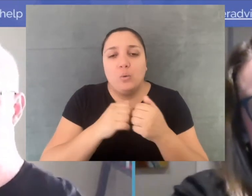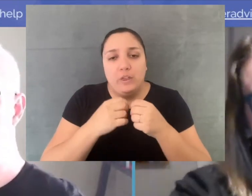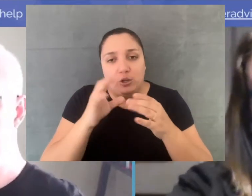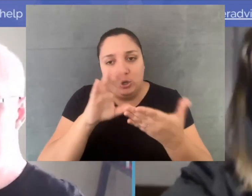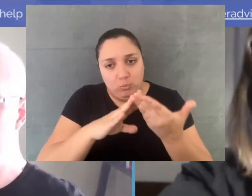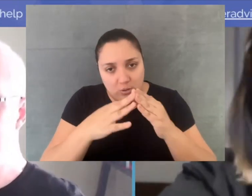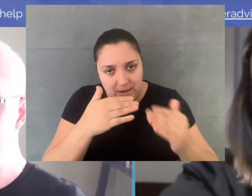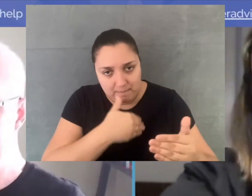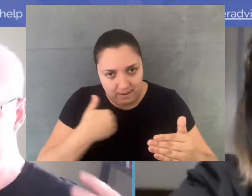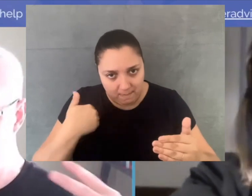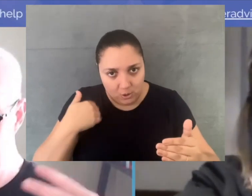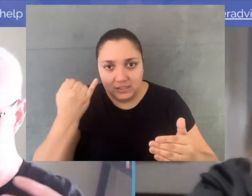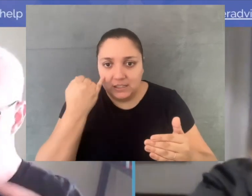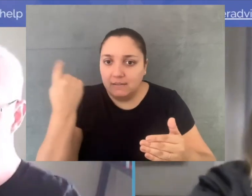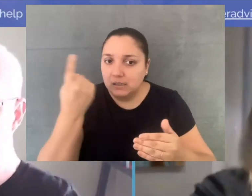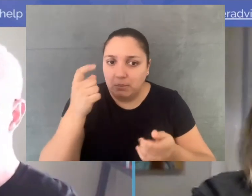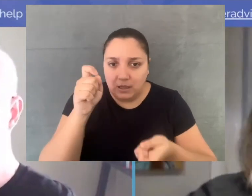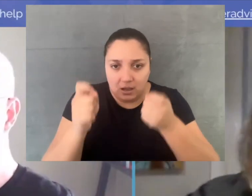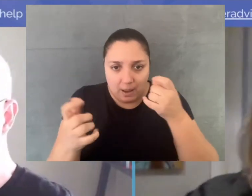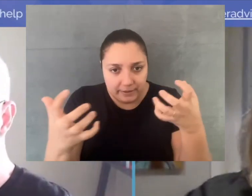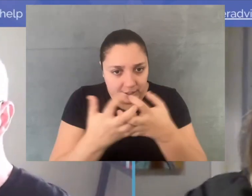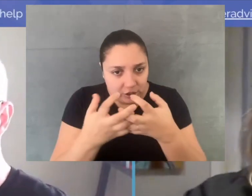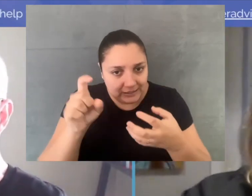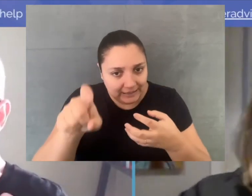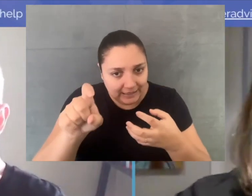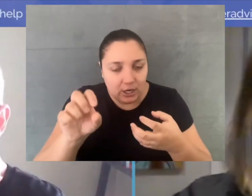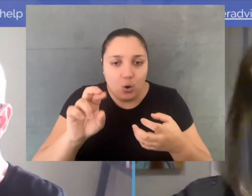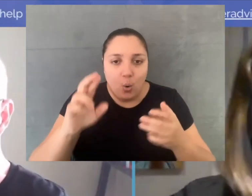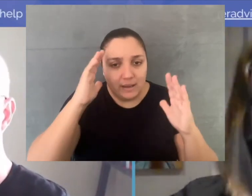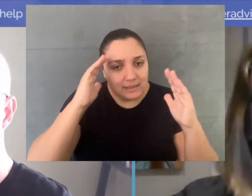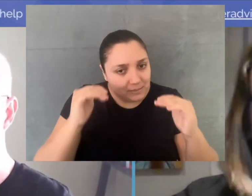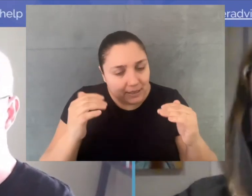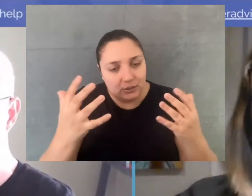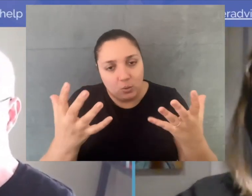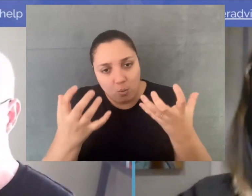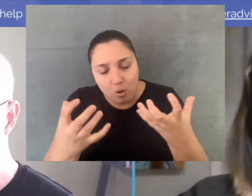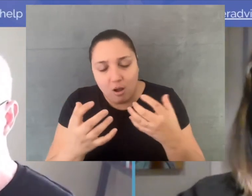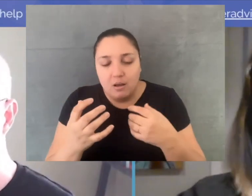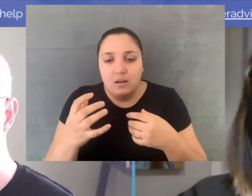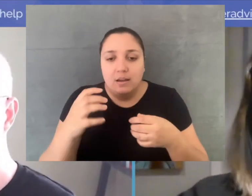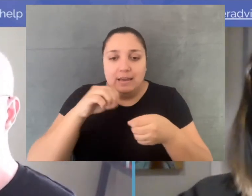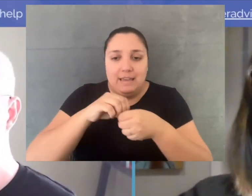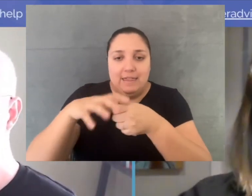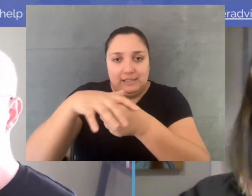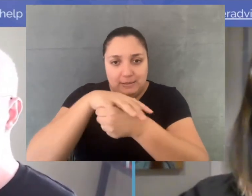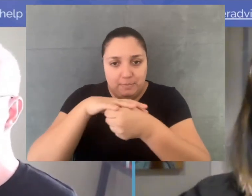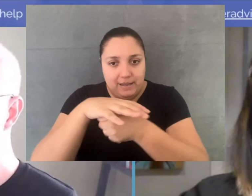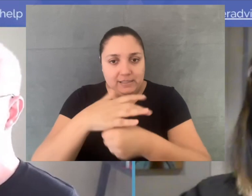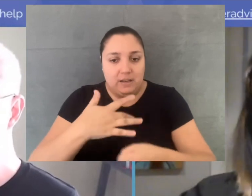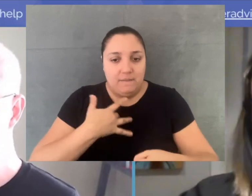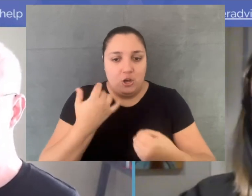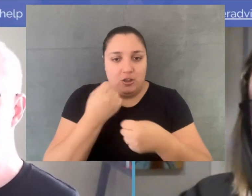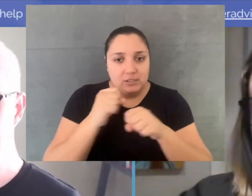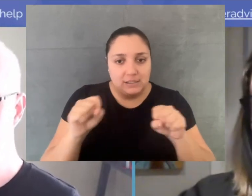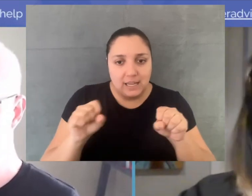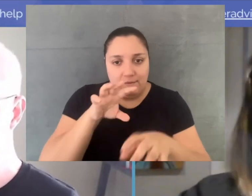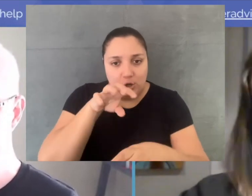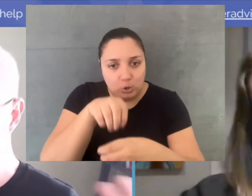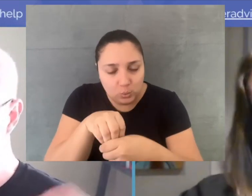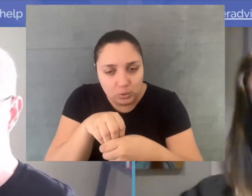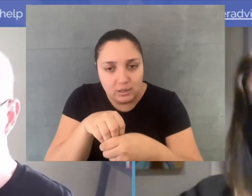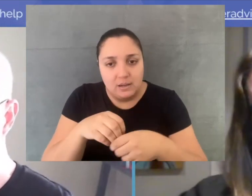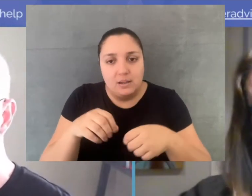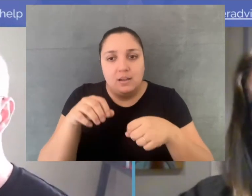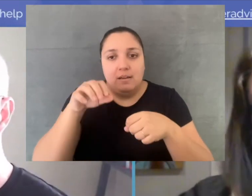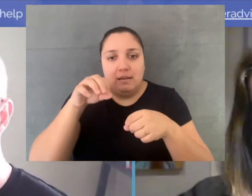talk to our community members and find out if there are particular accommodations that they need or expect or want within the space to feel like they're safe